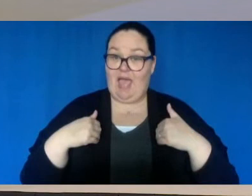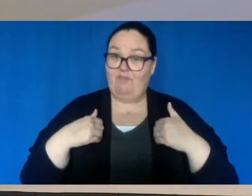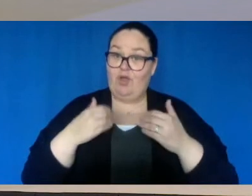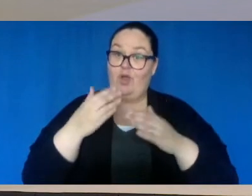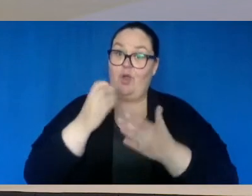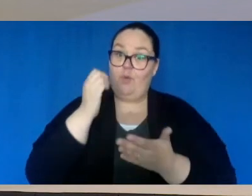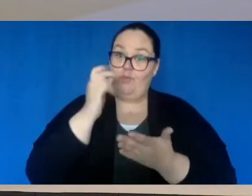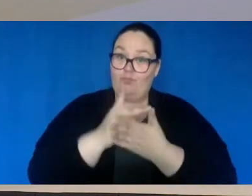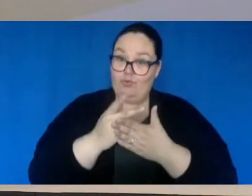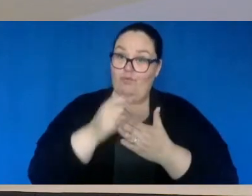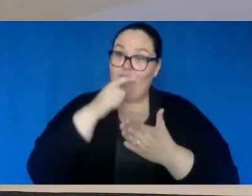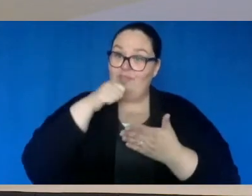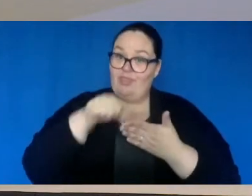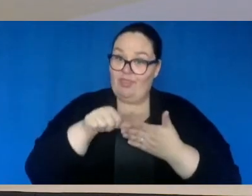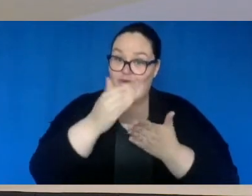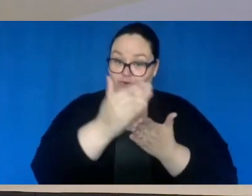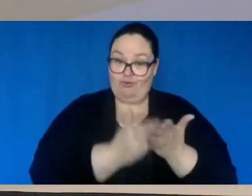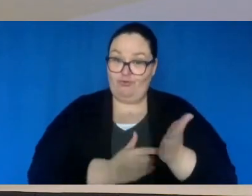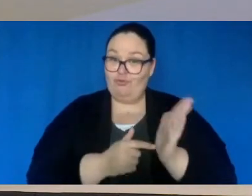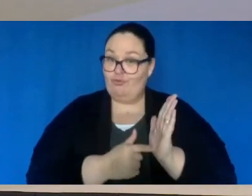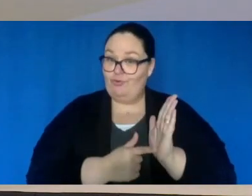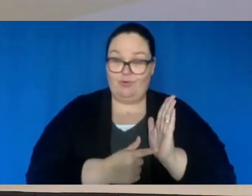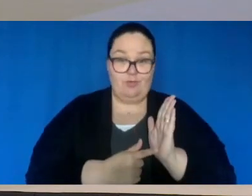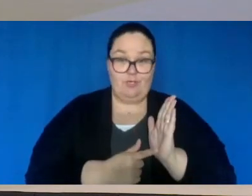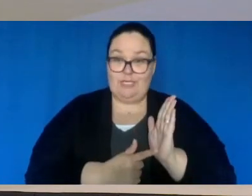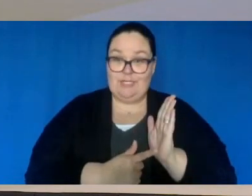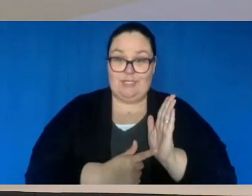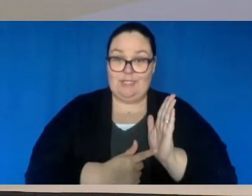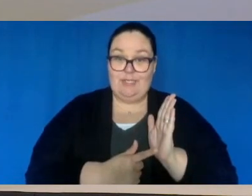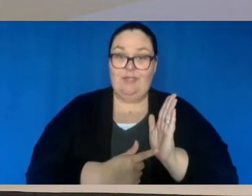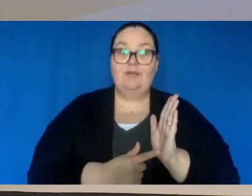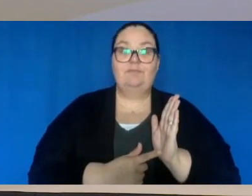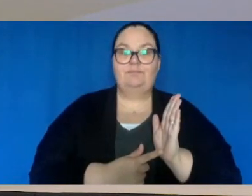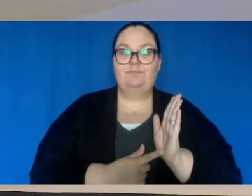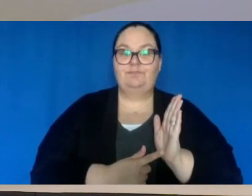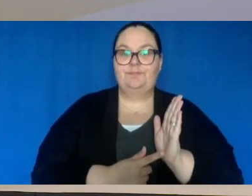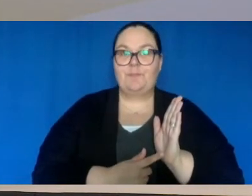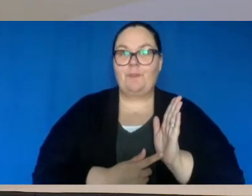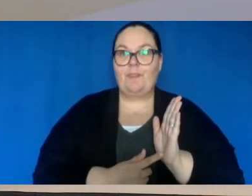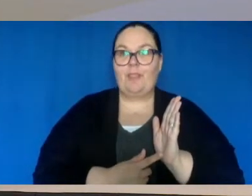the requirements or meet the requirements to come into Prince Edward Island,